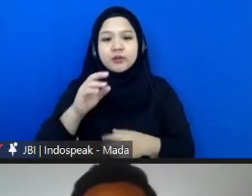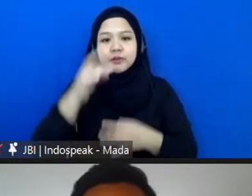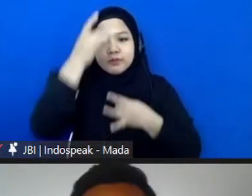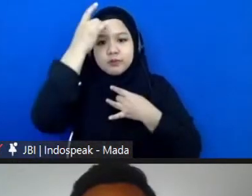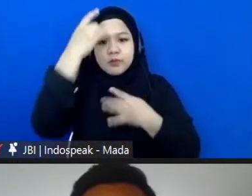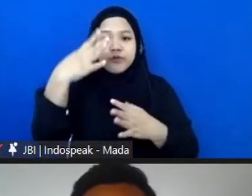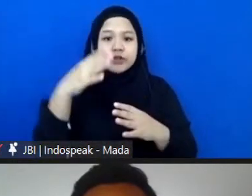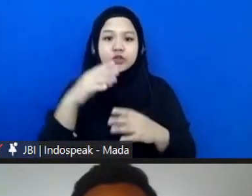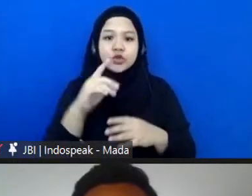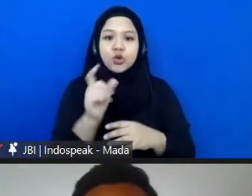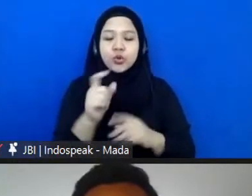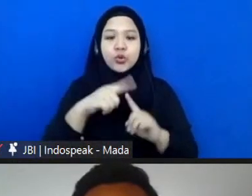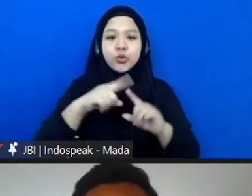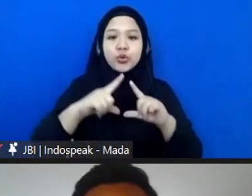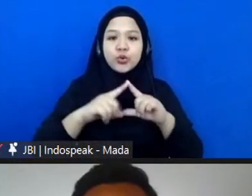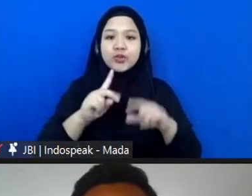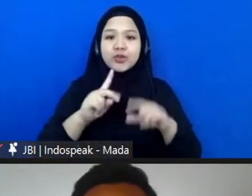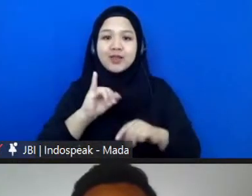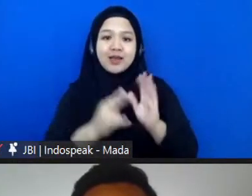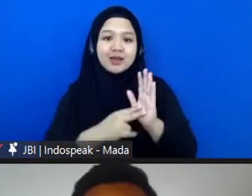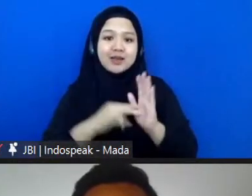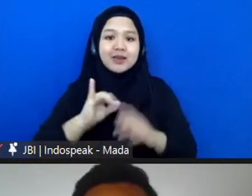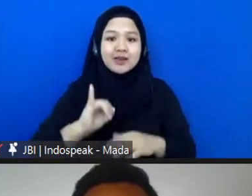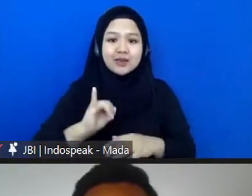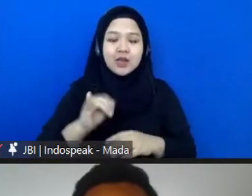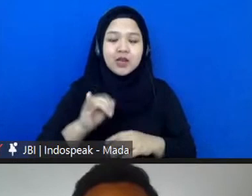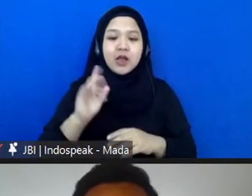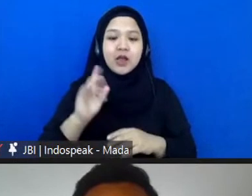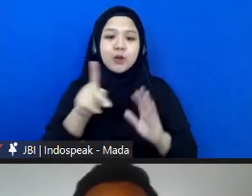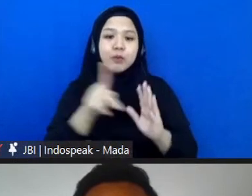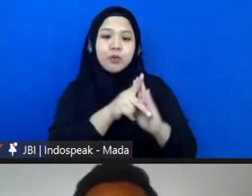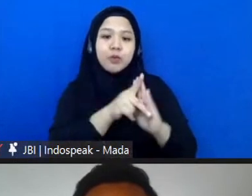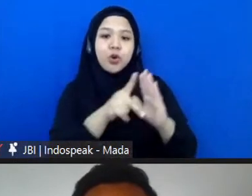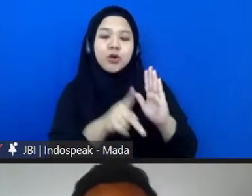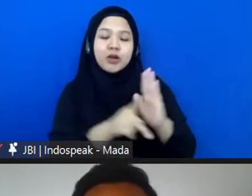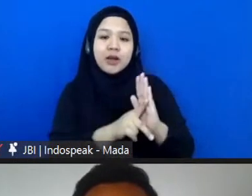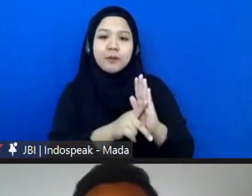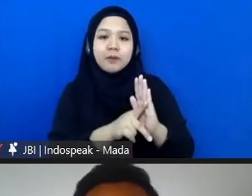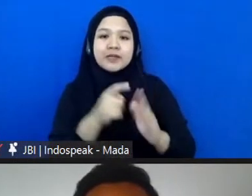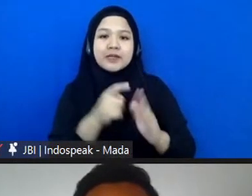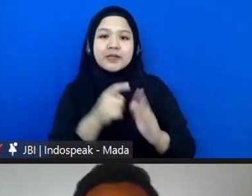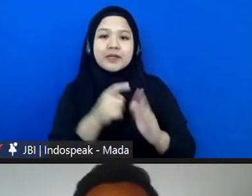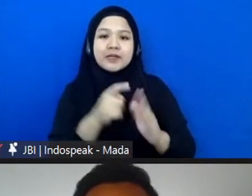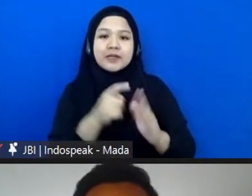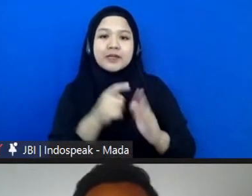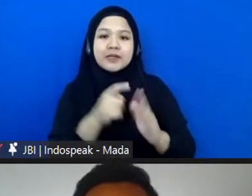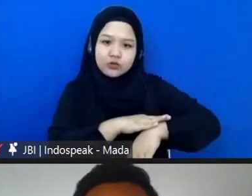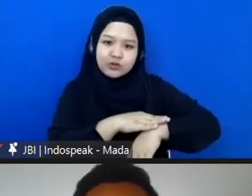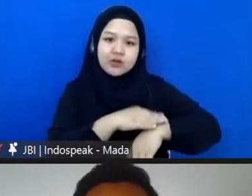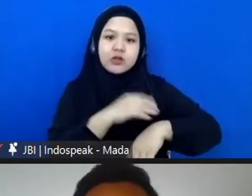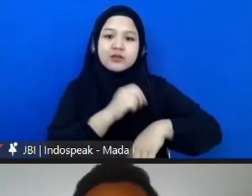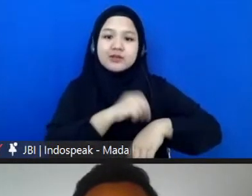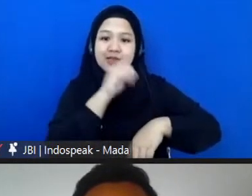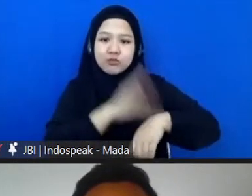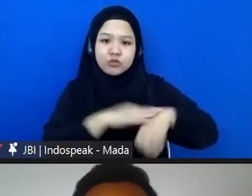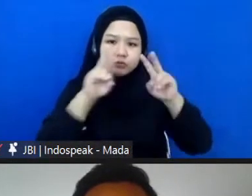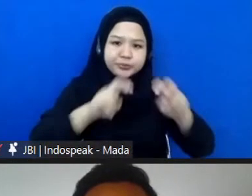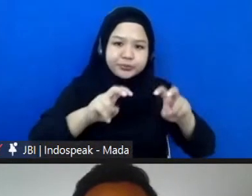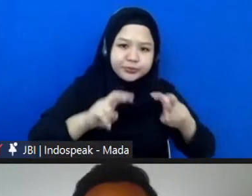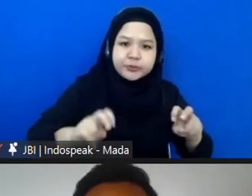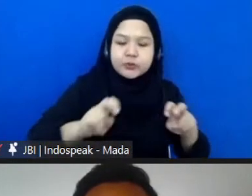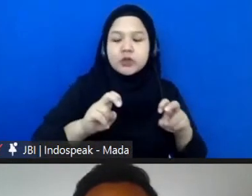Utarini has been leading the World Mosquito Program in Yogyakarta, where she provides overall leadership of the research and stakeholder